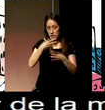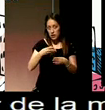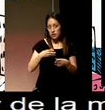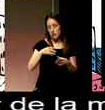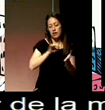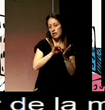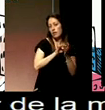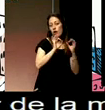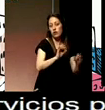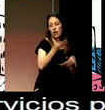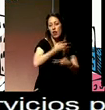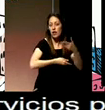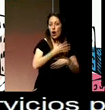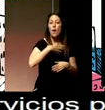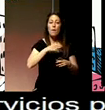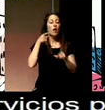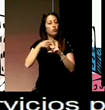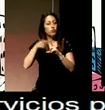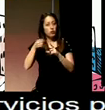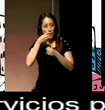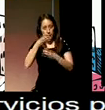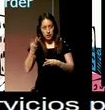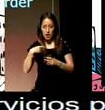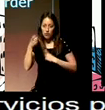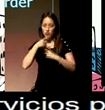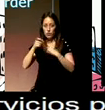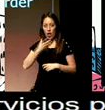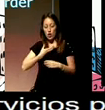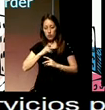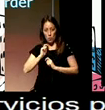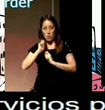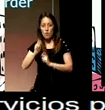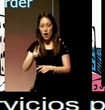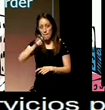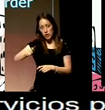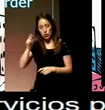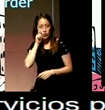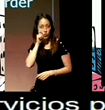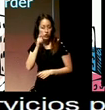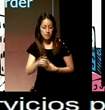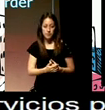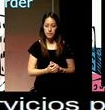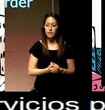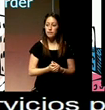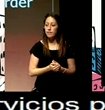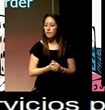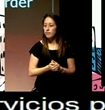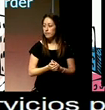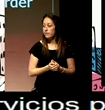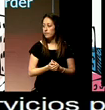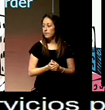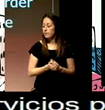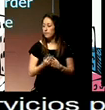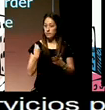to improve urban accessibility. The map of the city of Venice